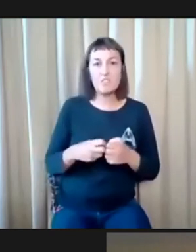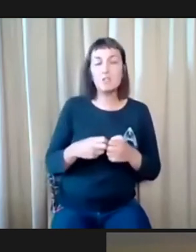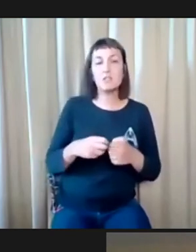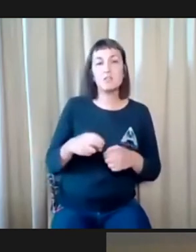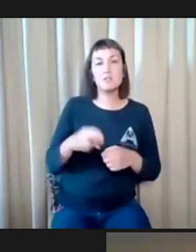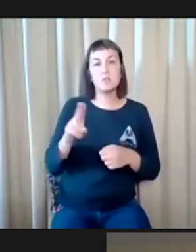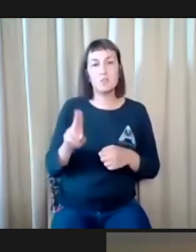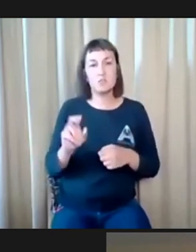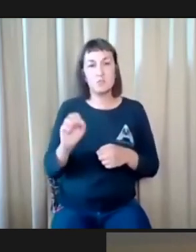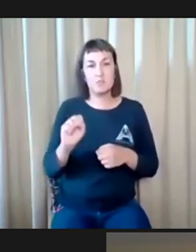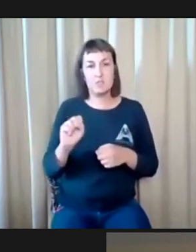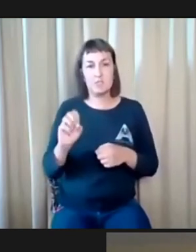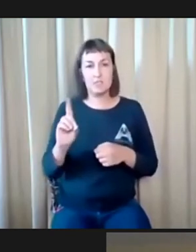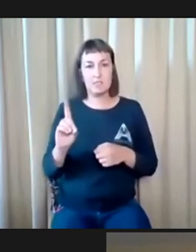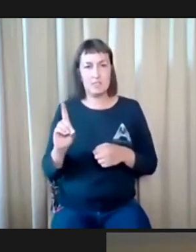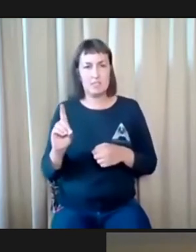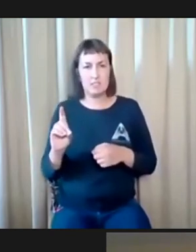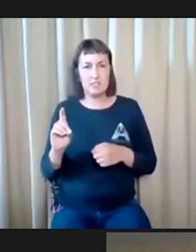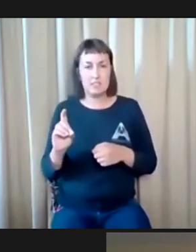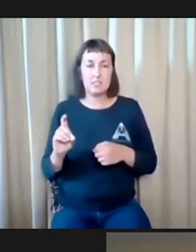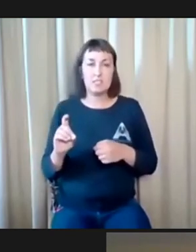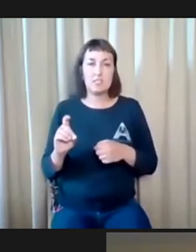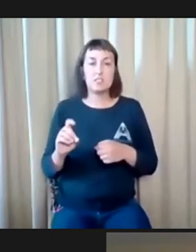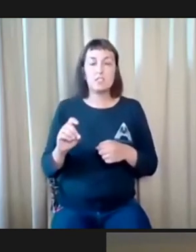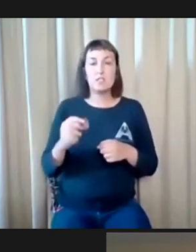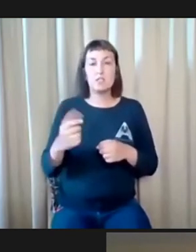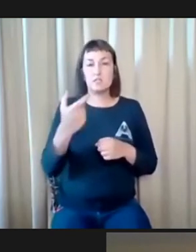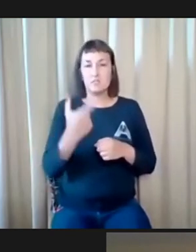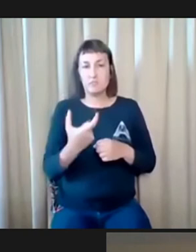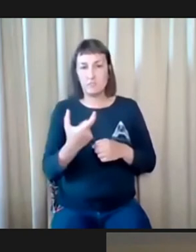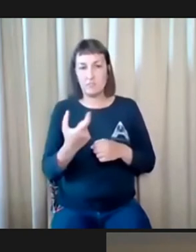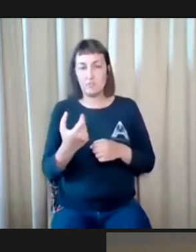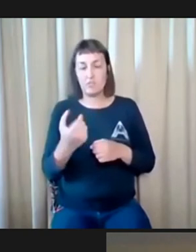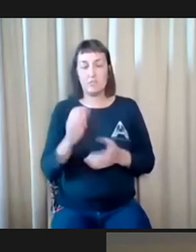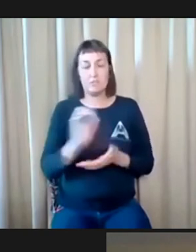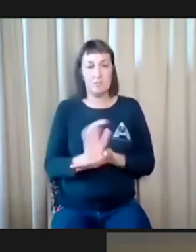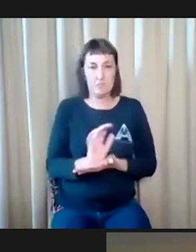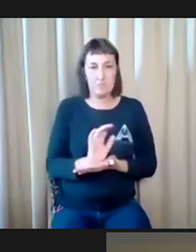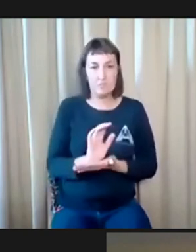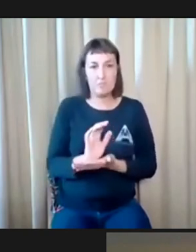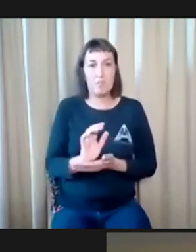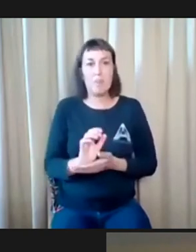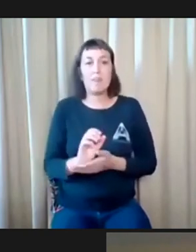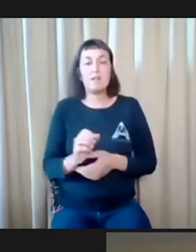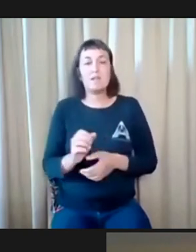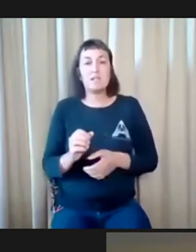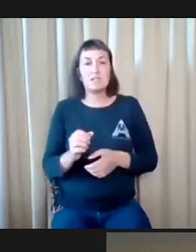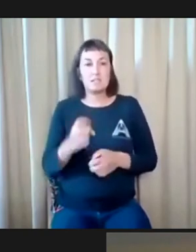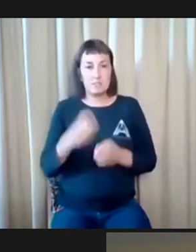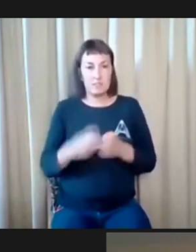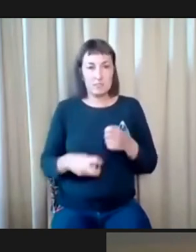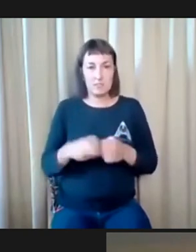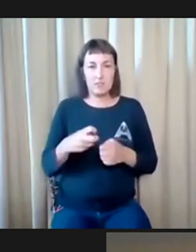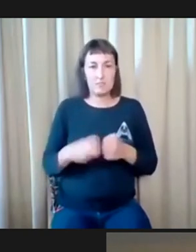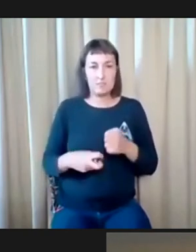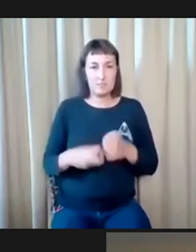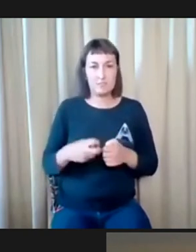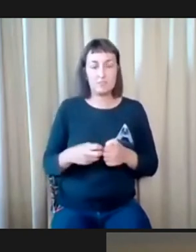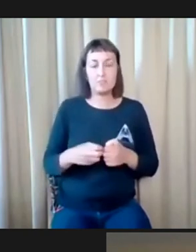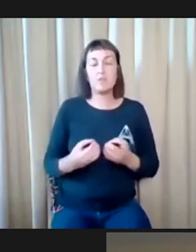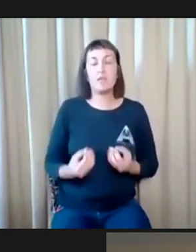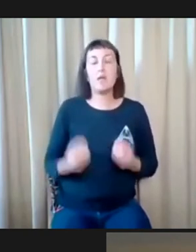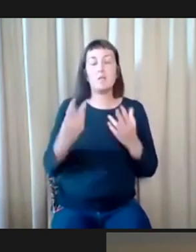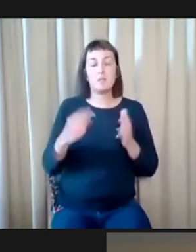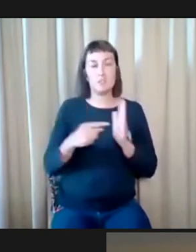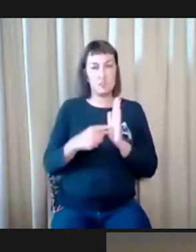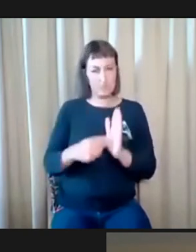investigative reports, our film. So it's, you know, it's always a difficult issue of how much do we show of